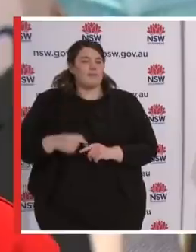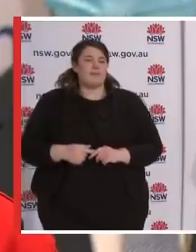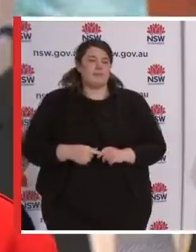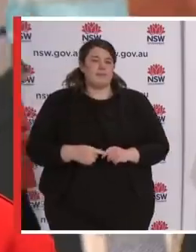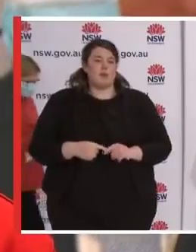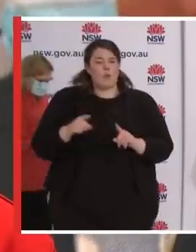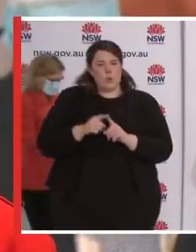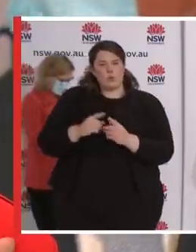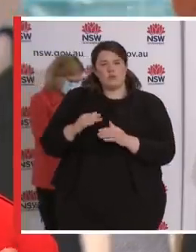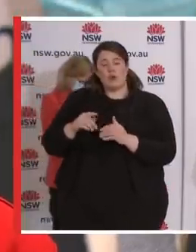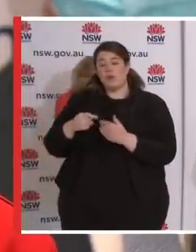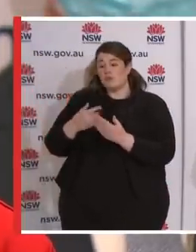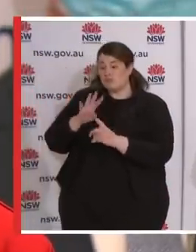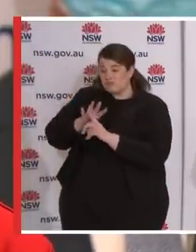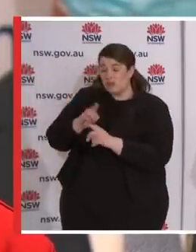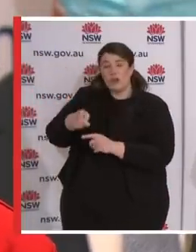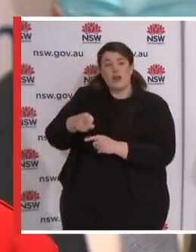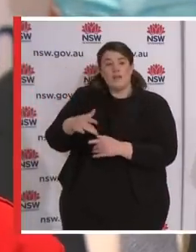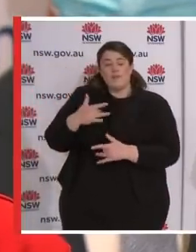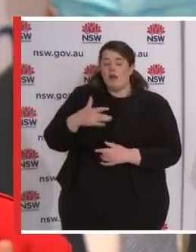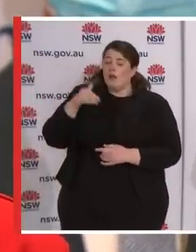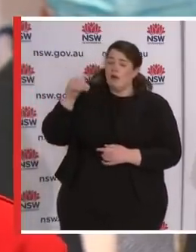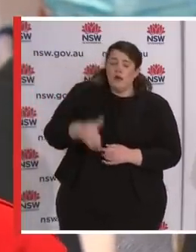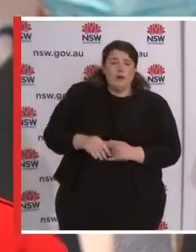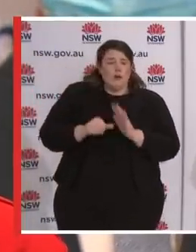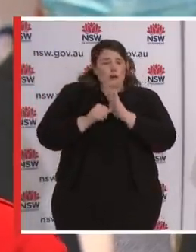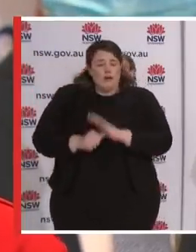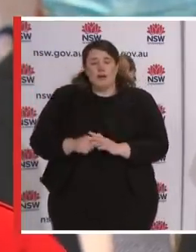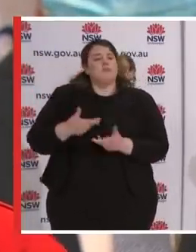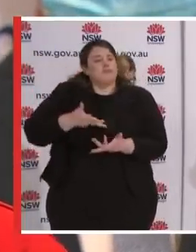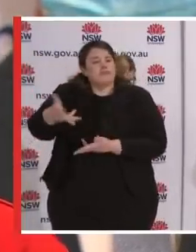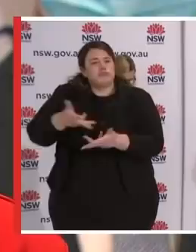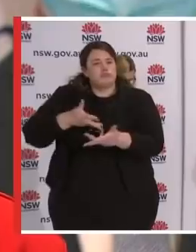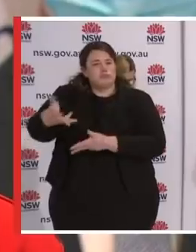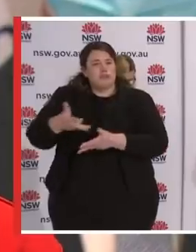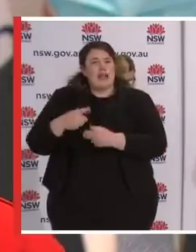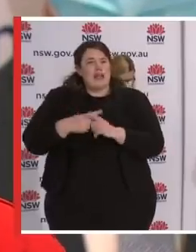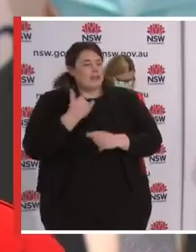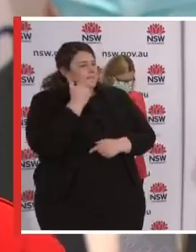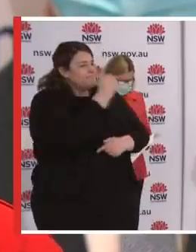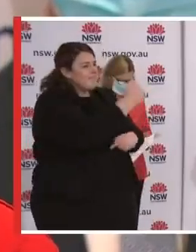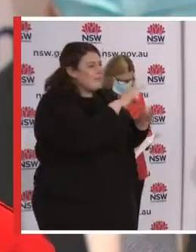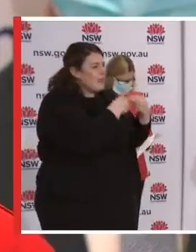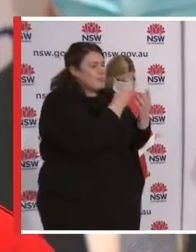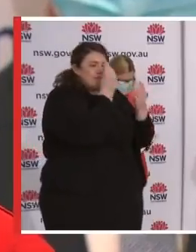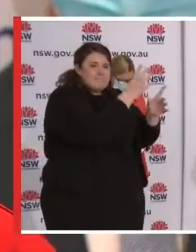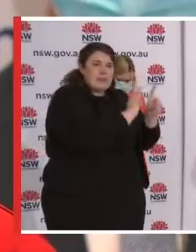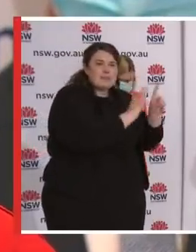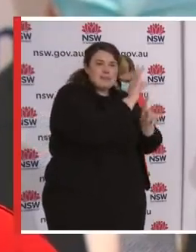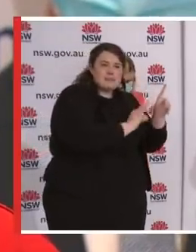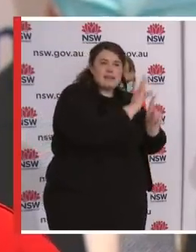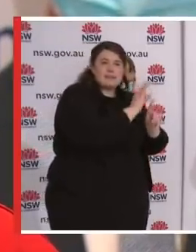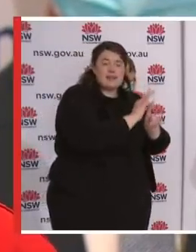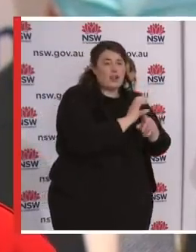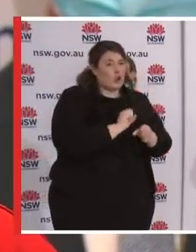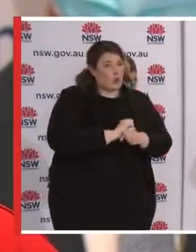to the patients when they're having, you know, the worst time of their lives, and the patients' families. COVID has really changed how we have to deal